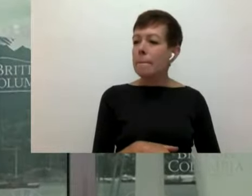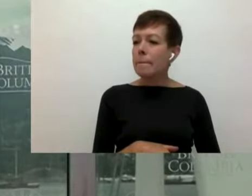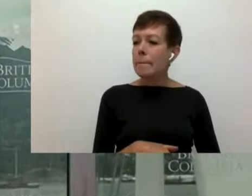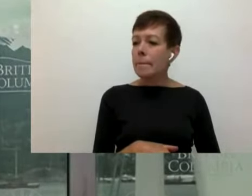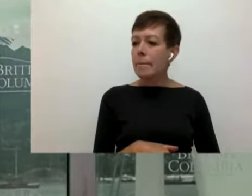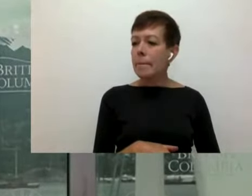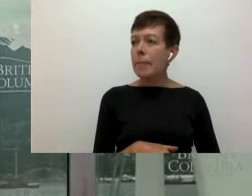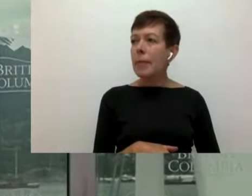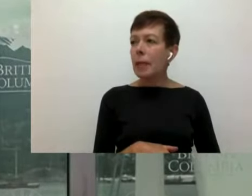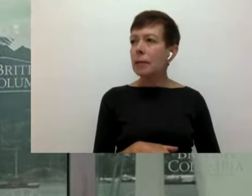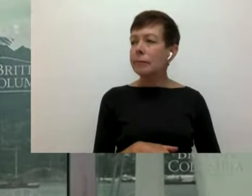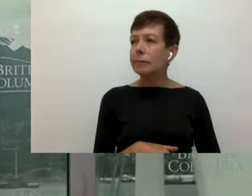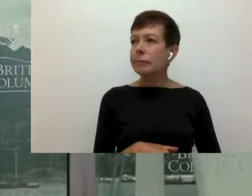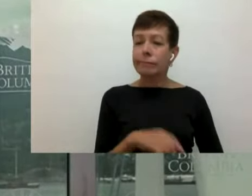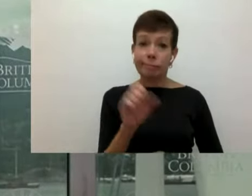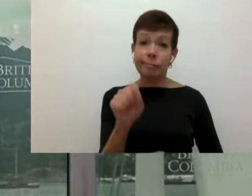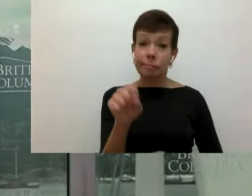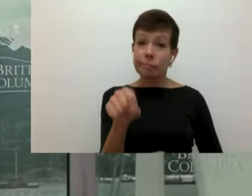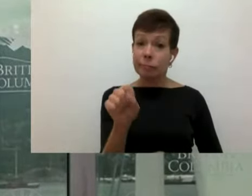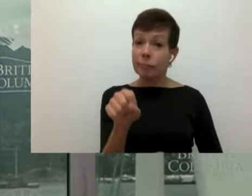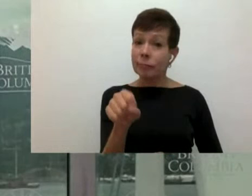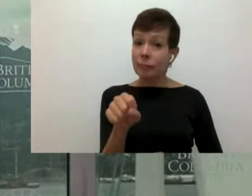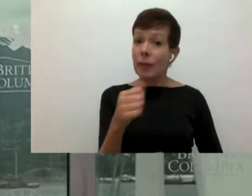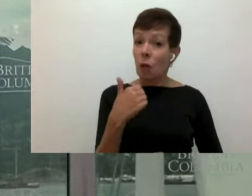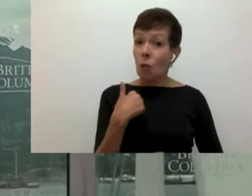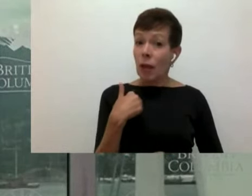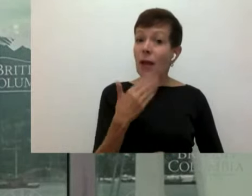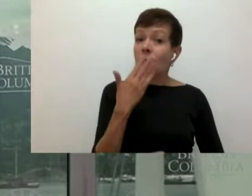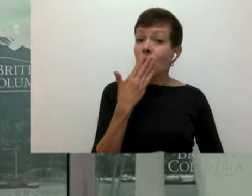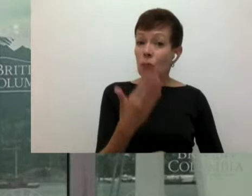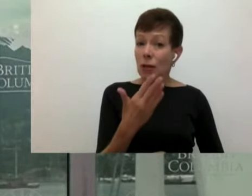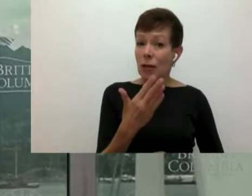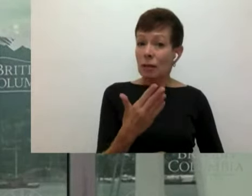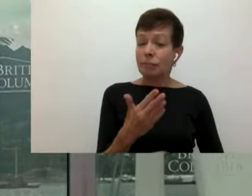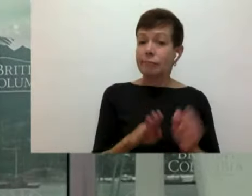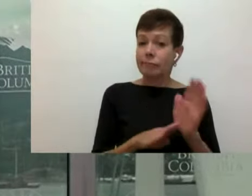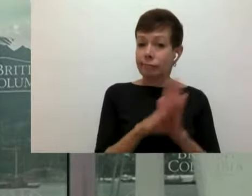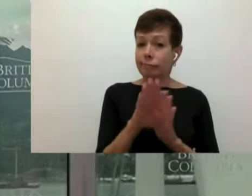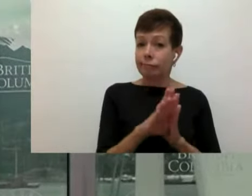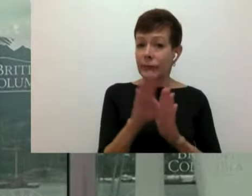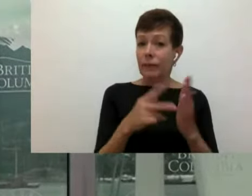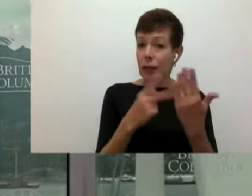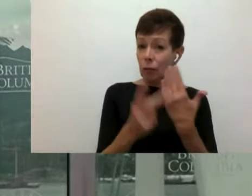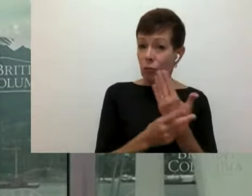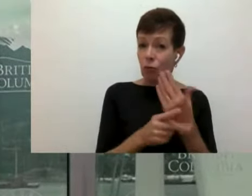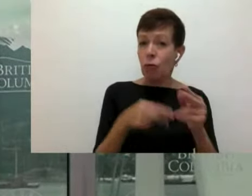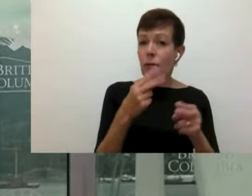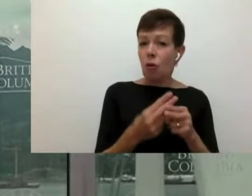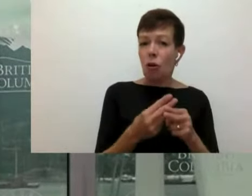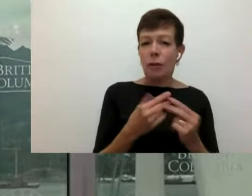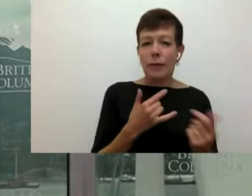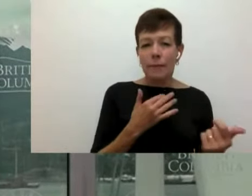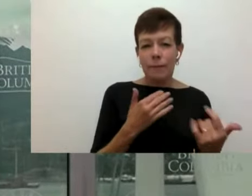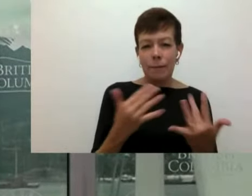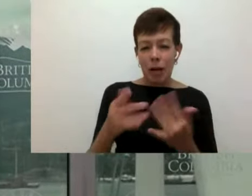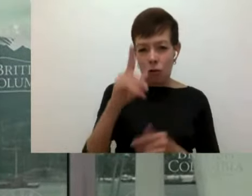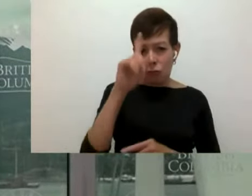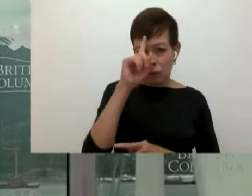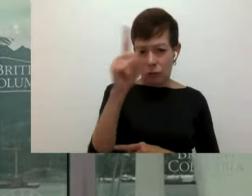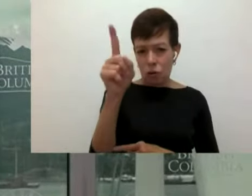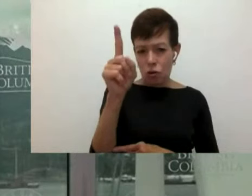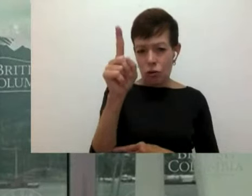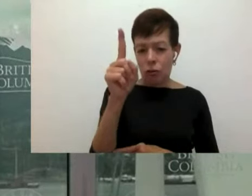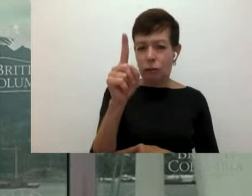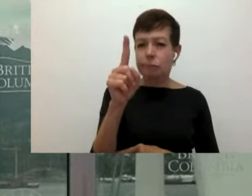Gary Filmon from Manitoba. Yes, there is a very well-developed program, FireSmart. In